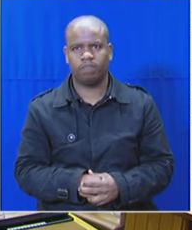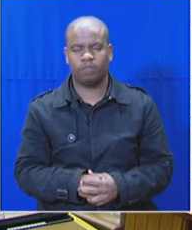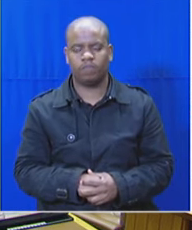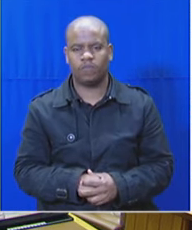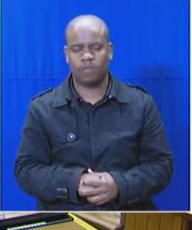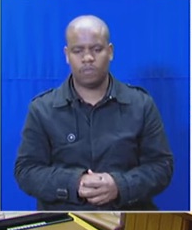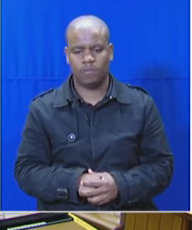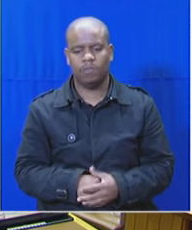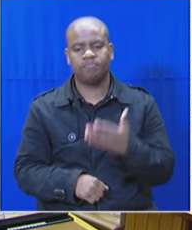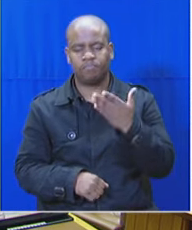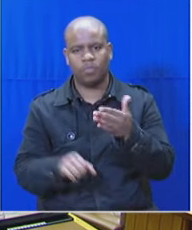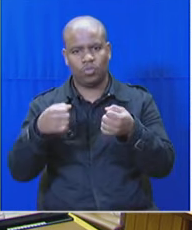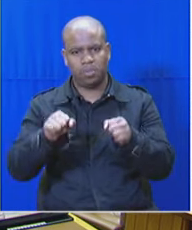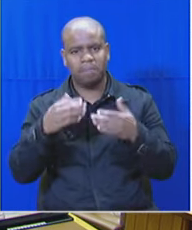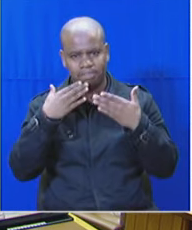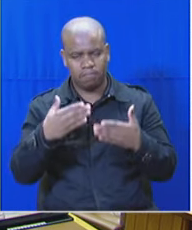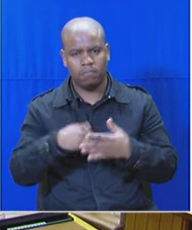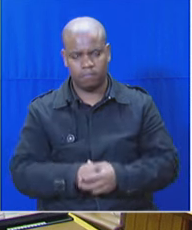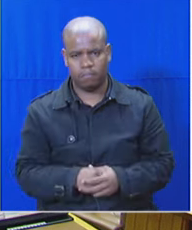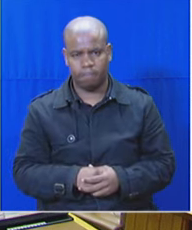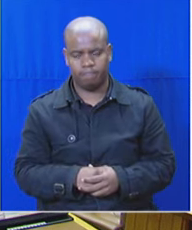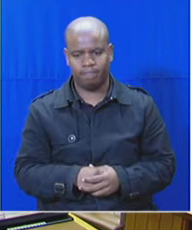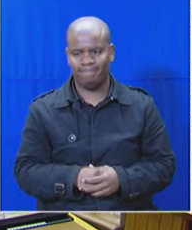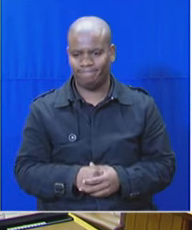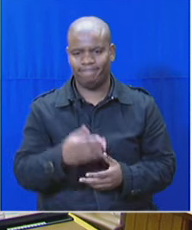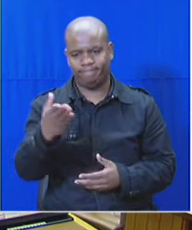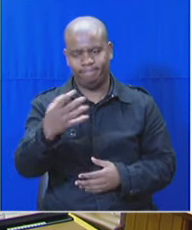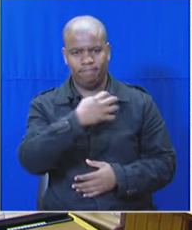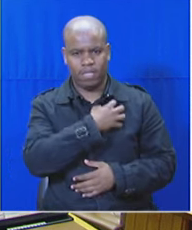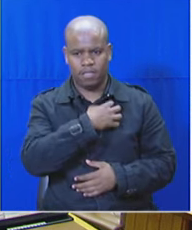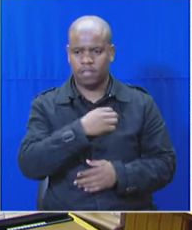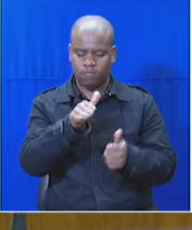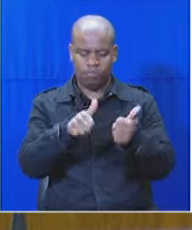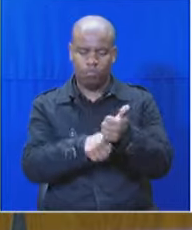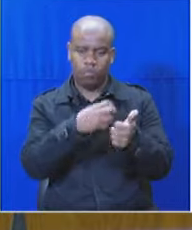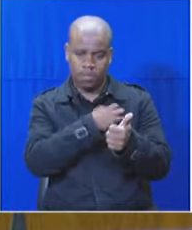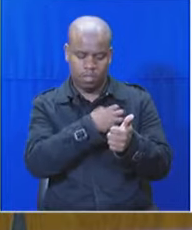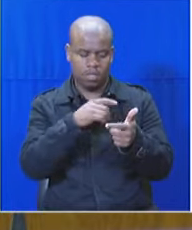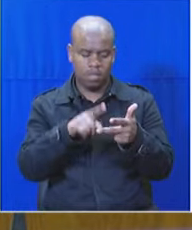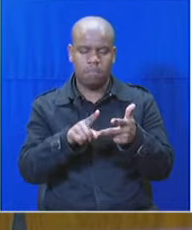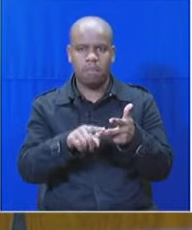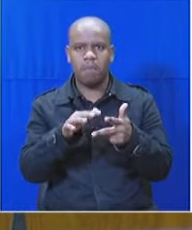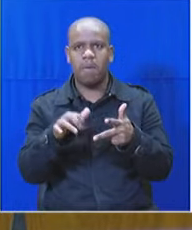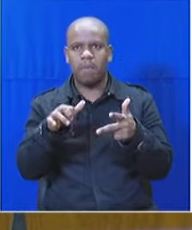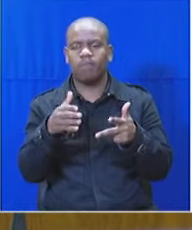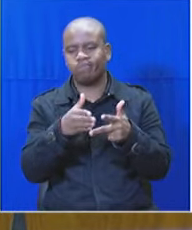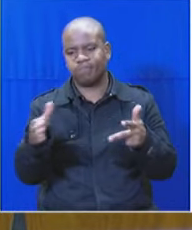Thank you very much, Chairperson. Our greetings to our minister, deputy ministers, members of parliament who are present